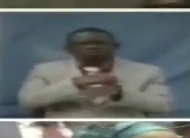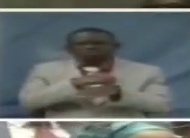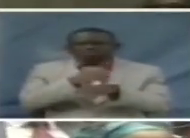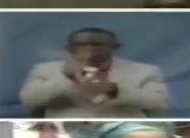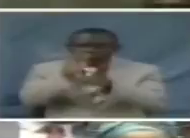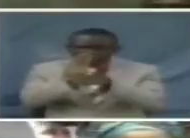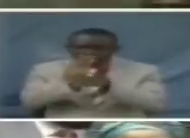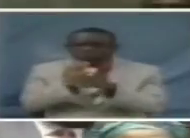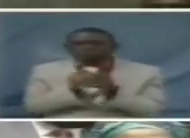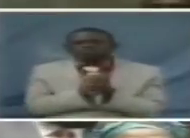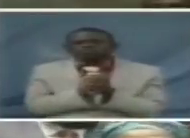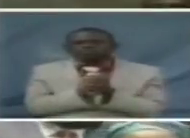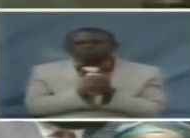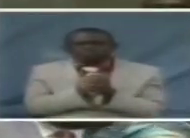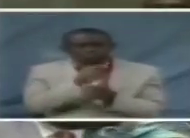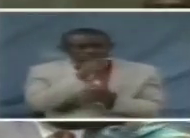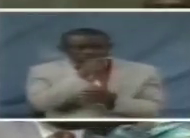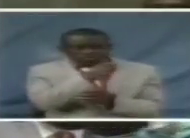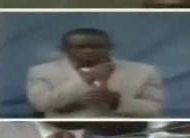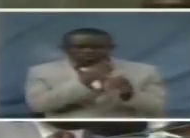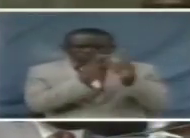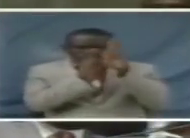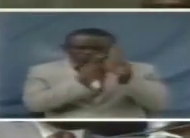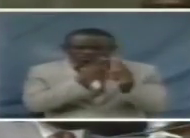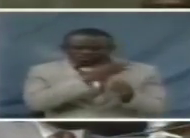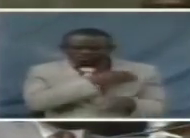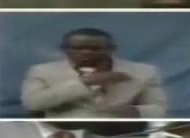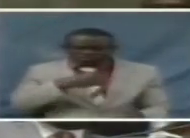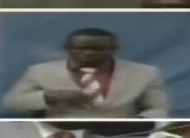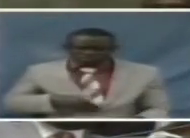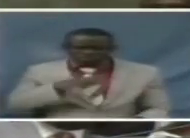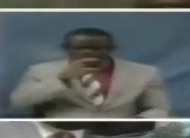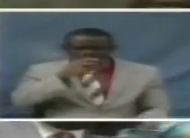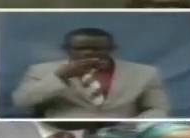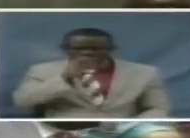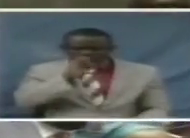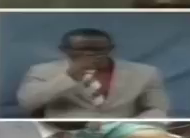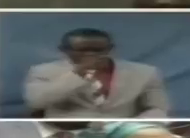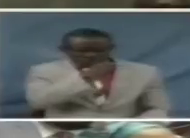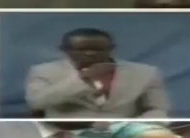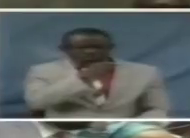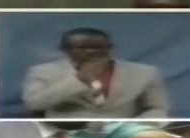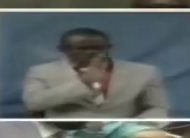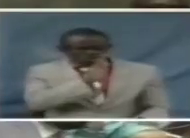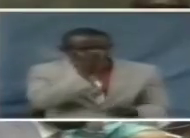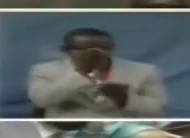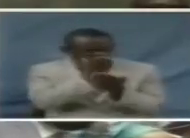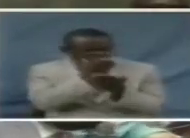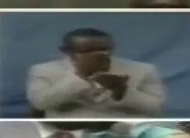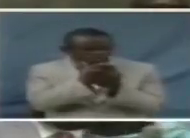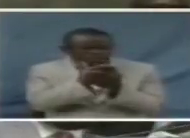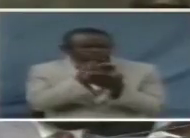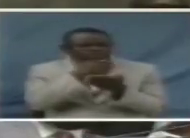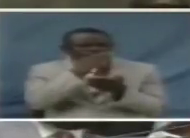I thank you for according me this opportunity to support the proposal by the Honourable Member of